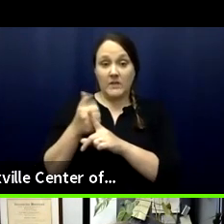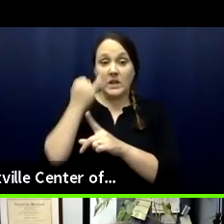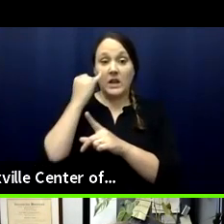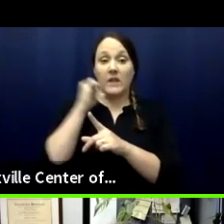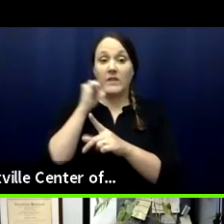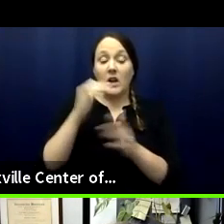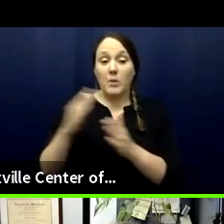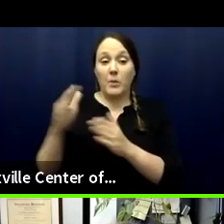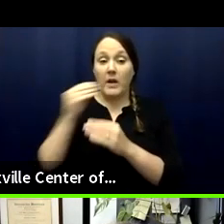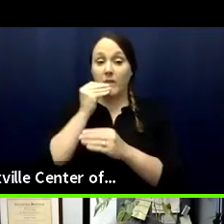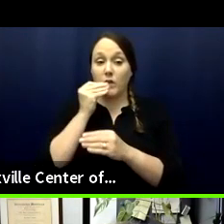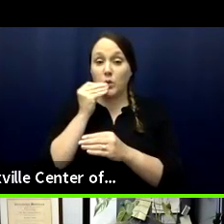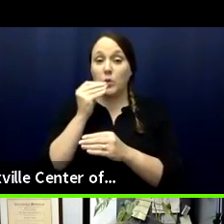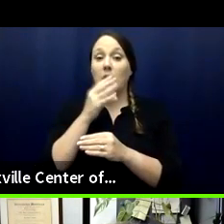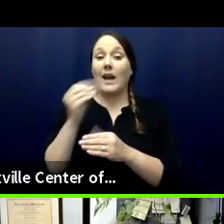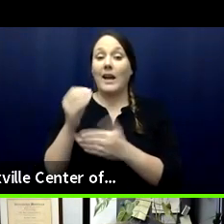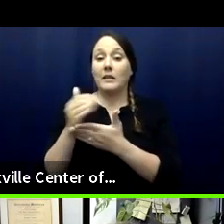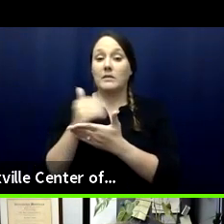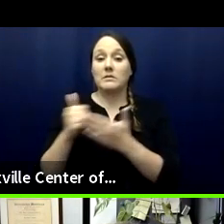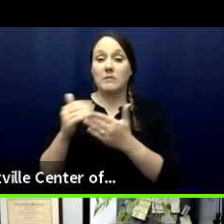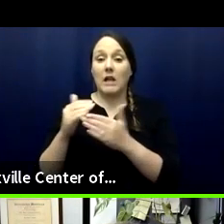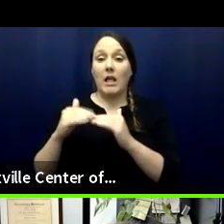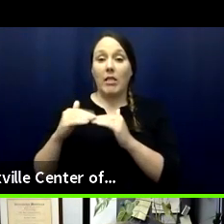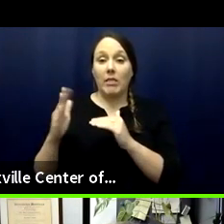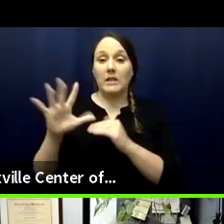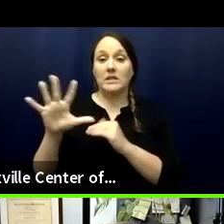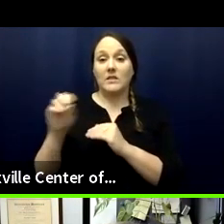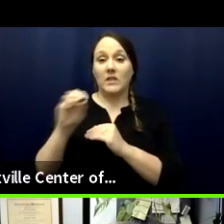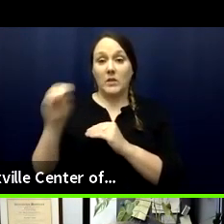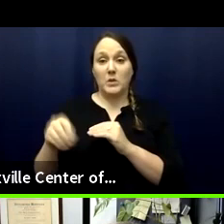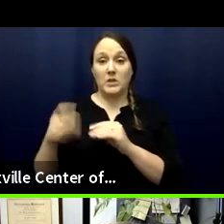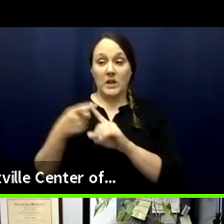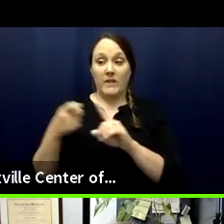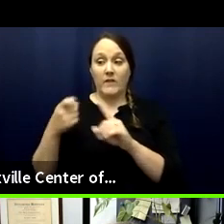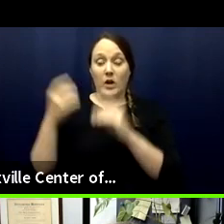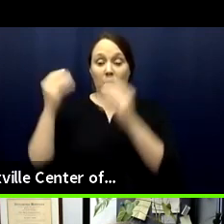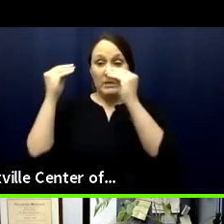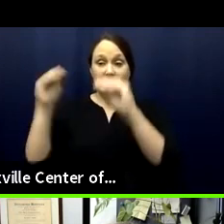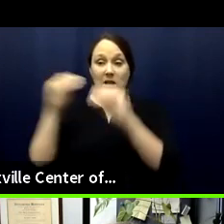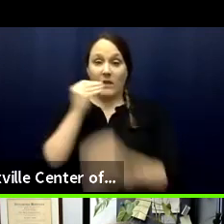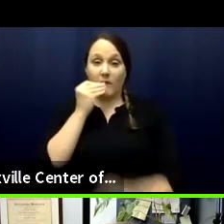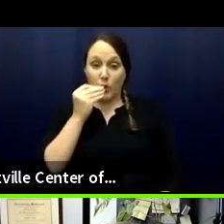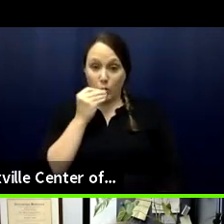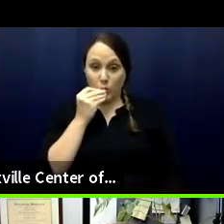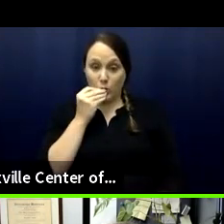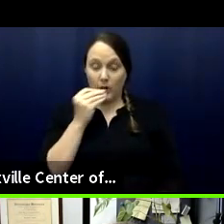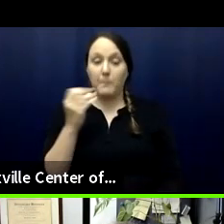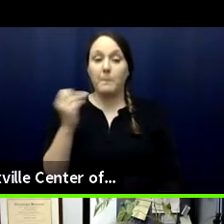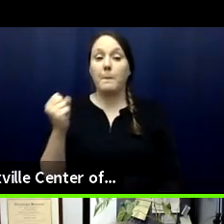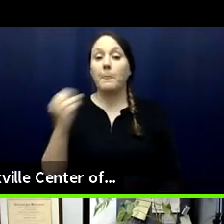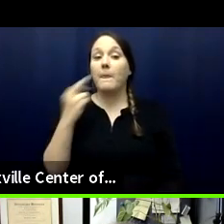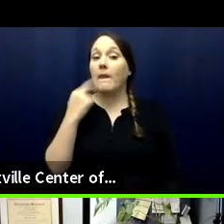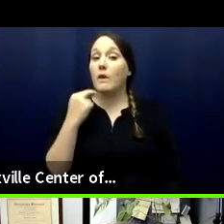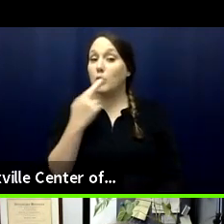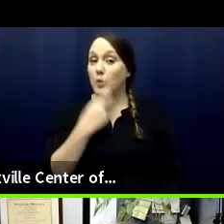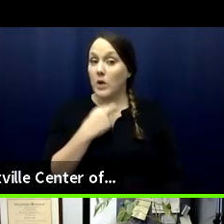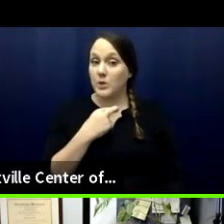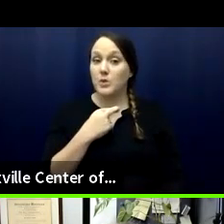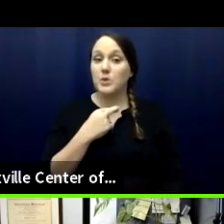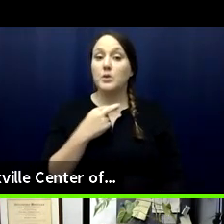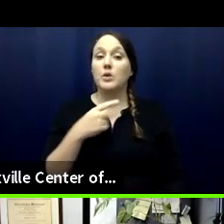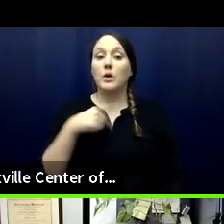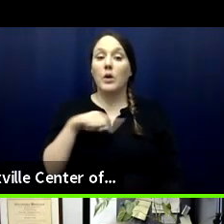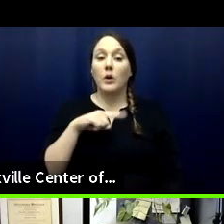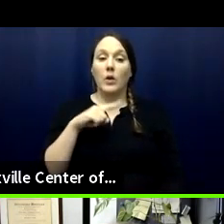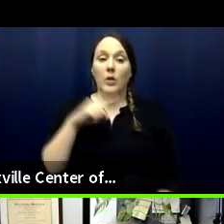patrons and derives at least 50% of its gross revenue from the sale of prepared food. So a restaurant, as we